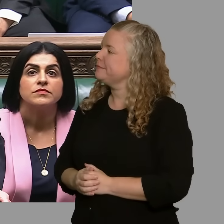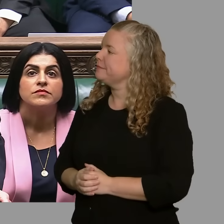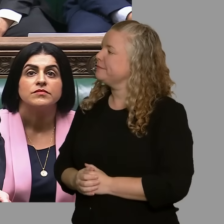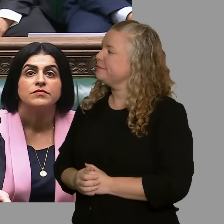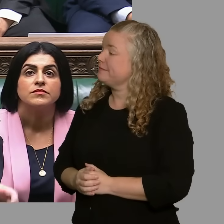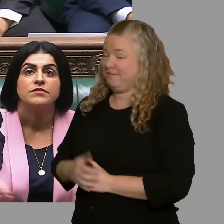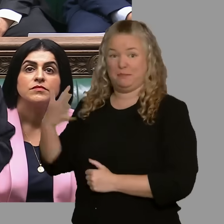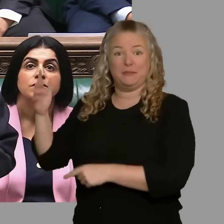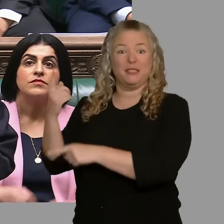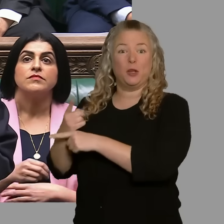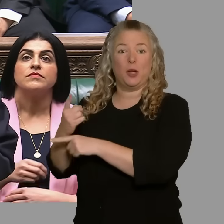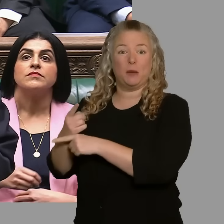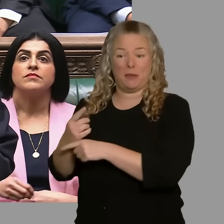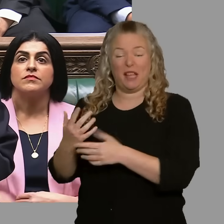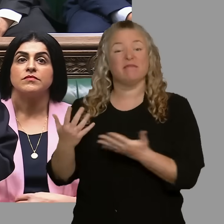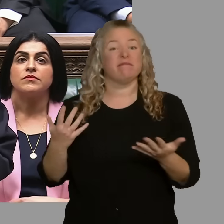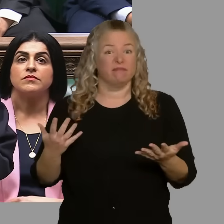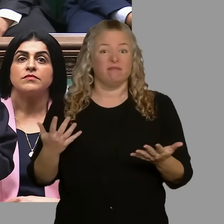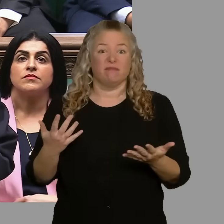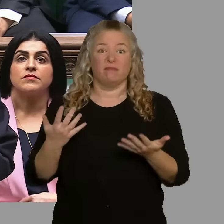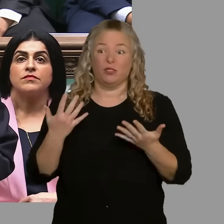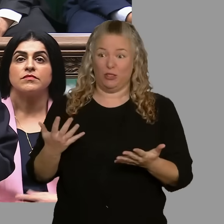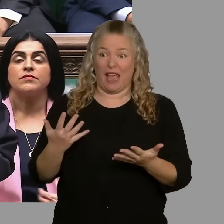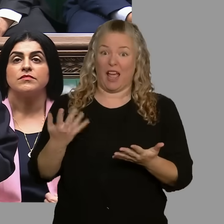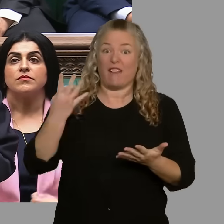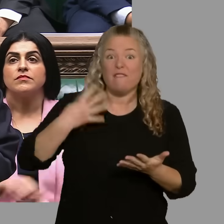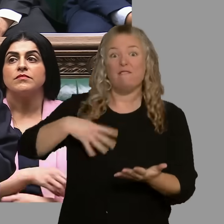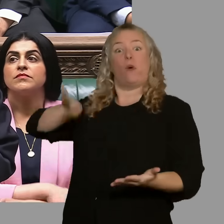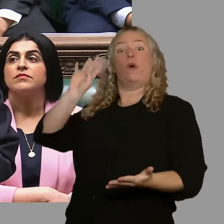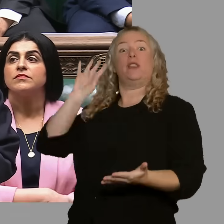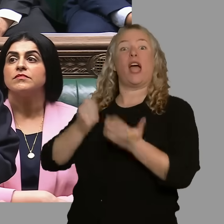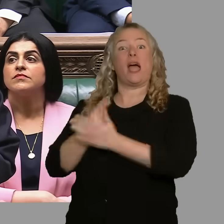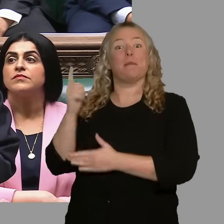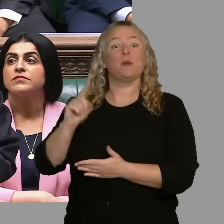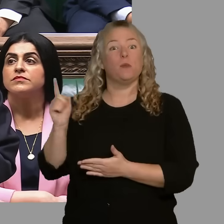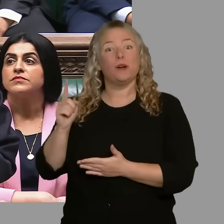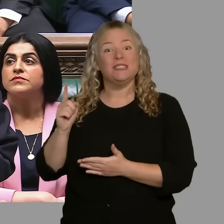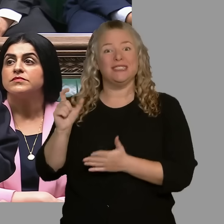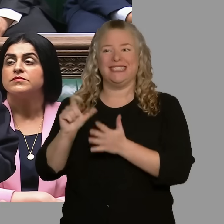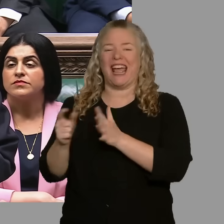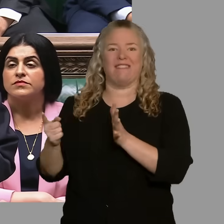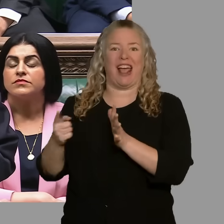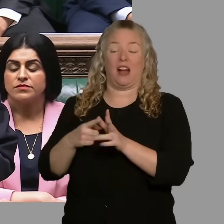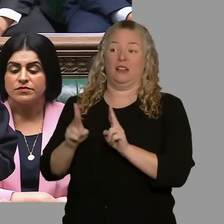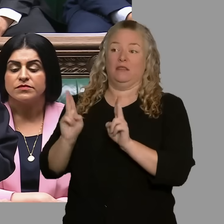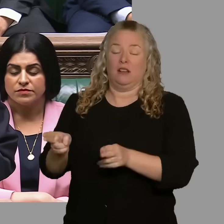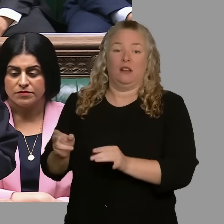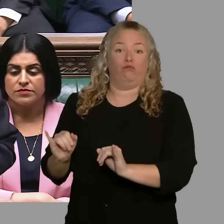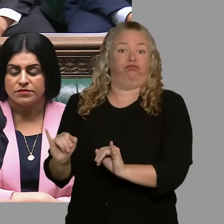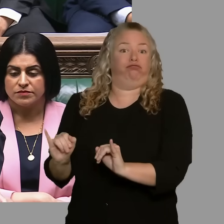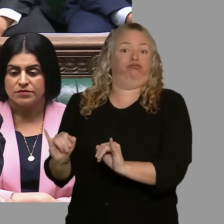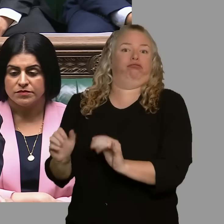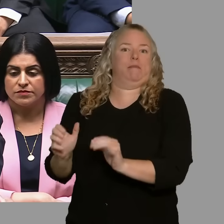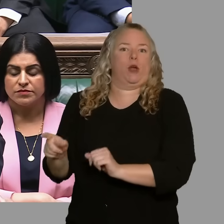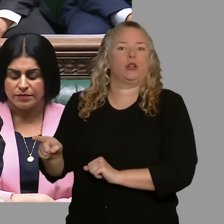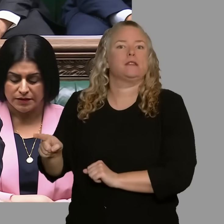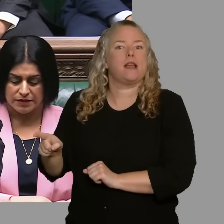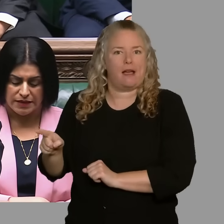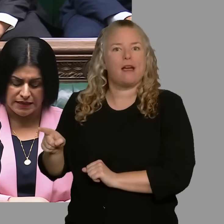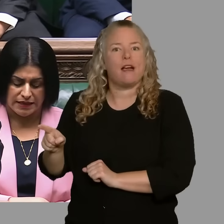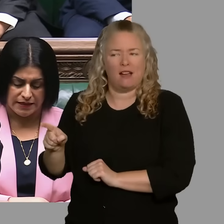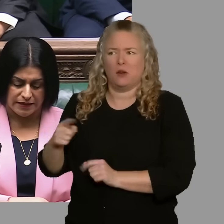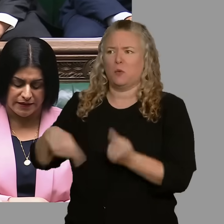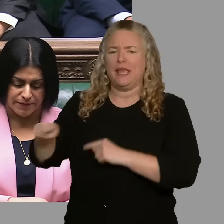the House, kind and generous, and I know it was a huge loss to many members opposite. May he rest in